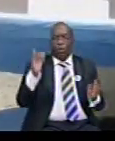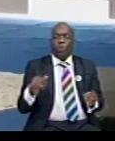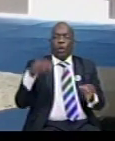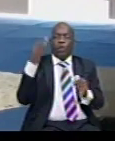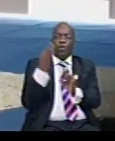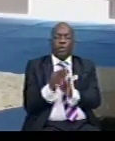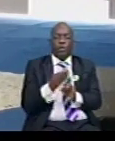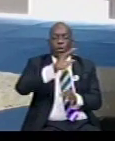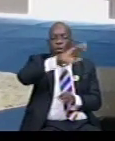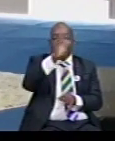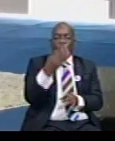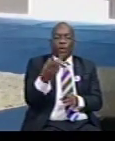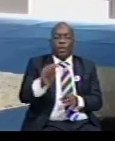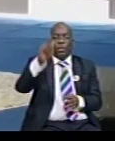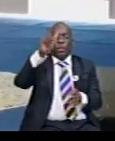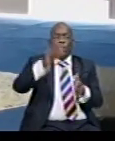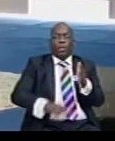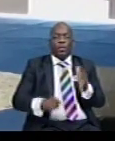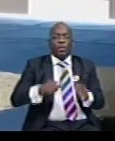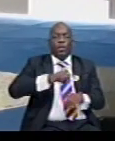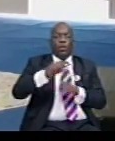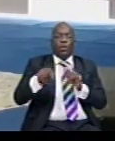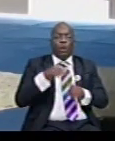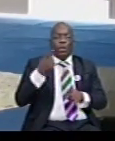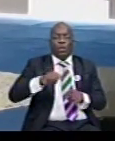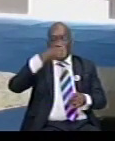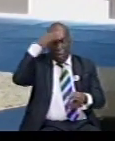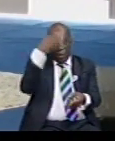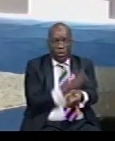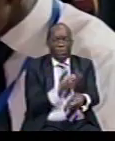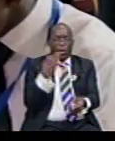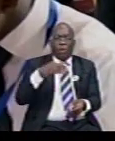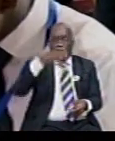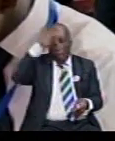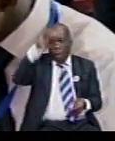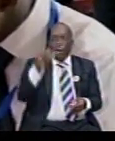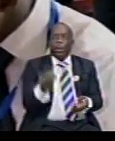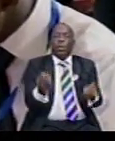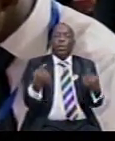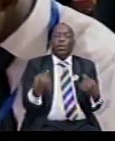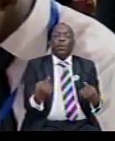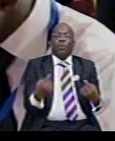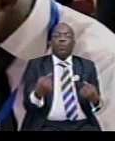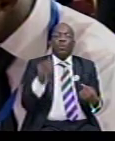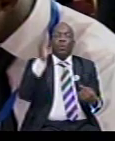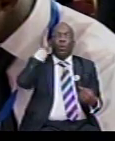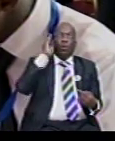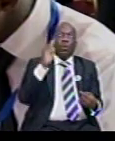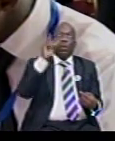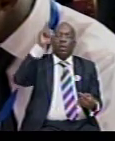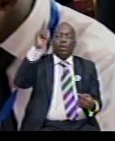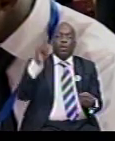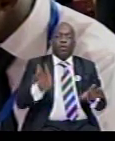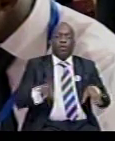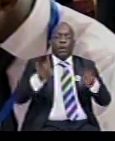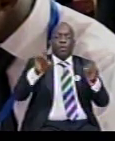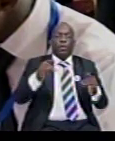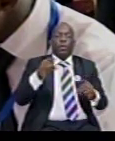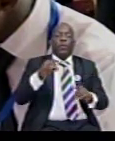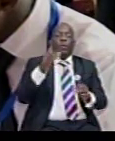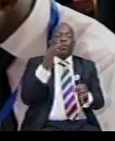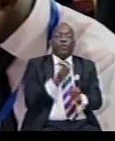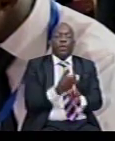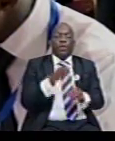Nevertheless, when the Son of Man cometh, shall he find faith on the earth? The end